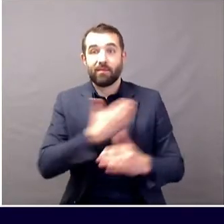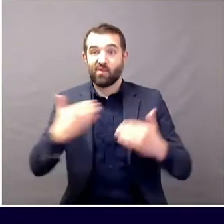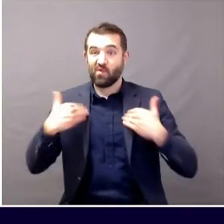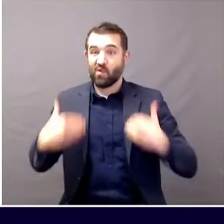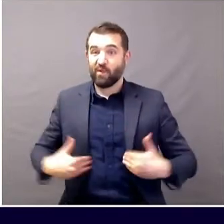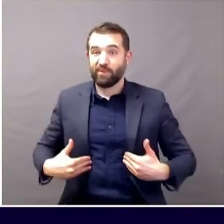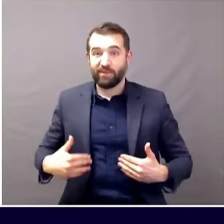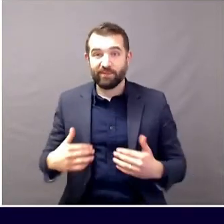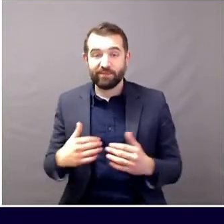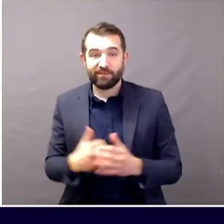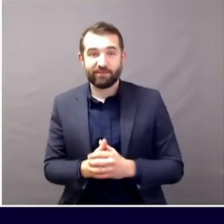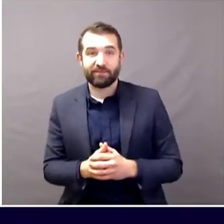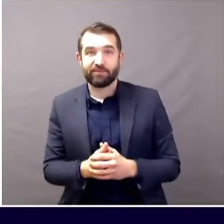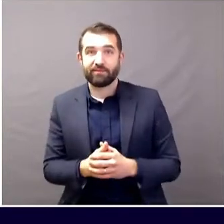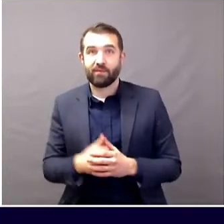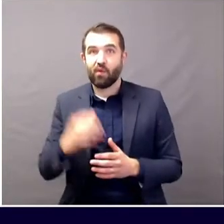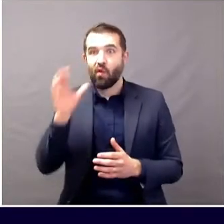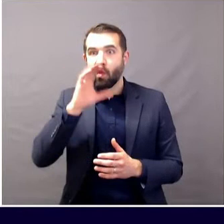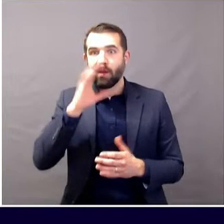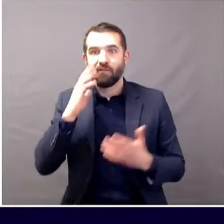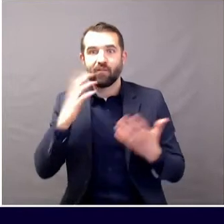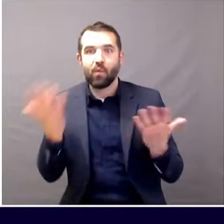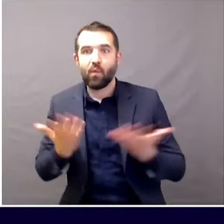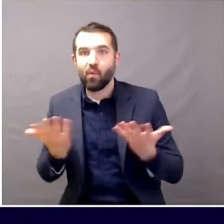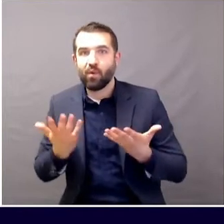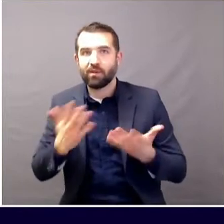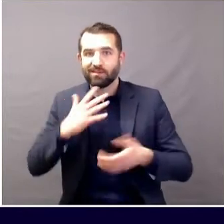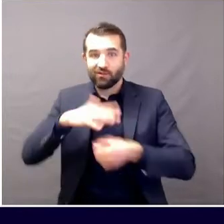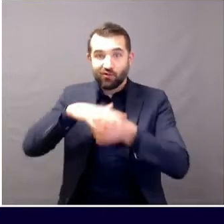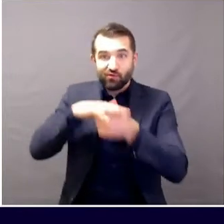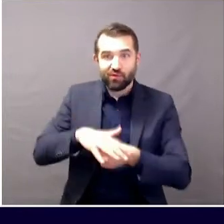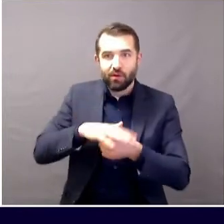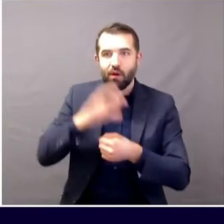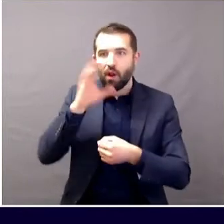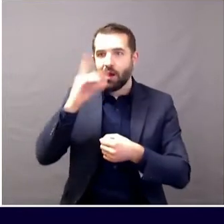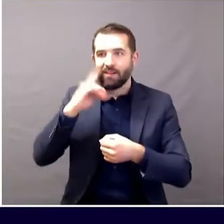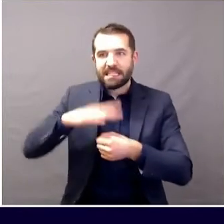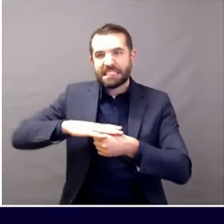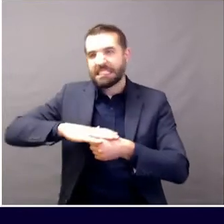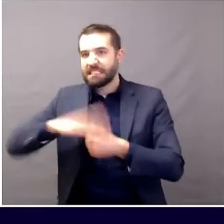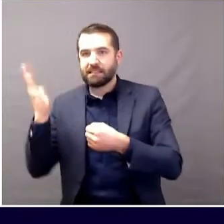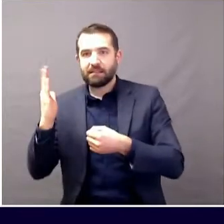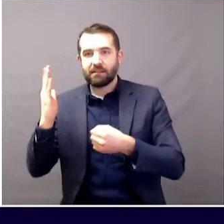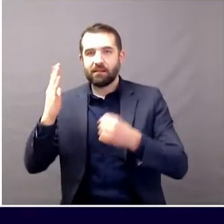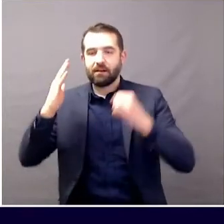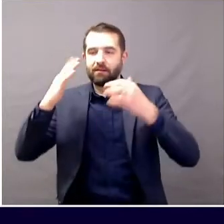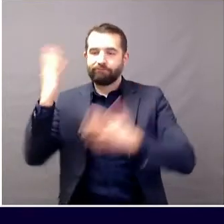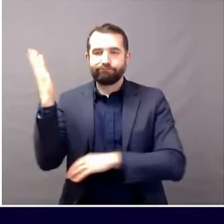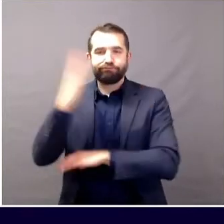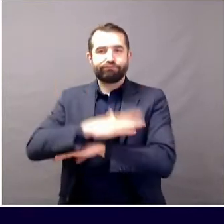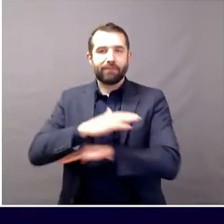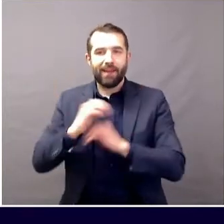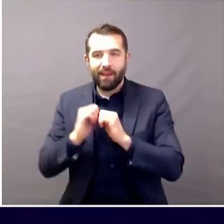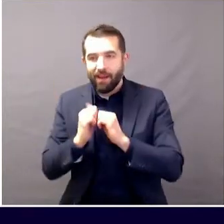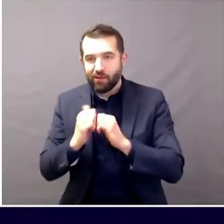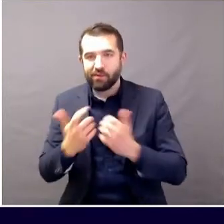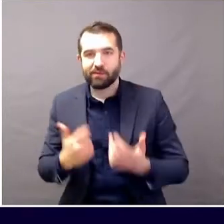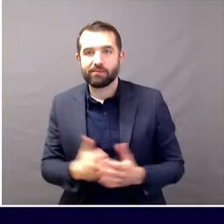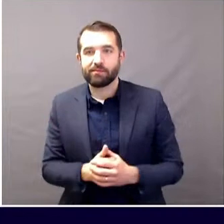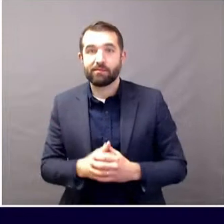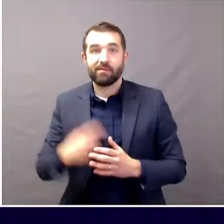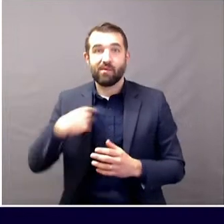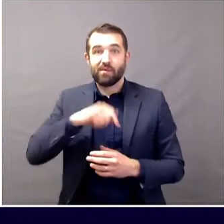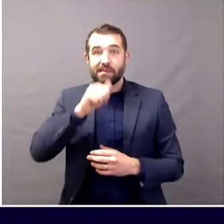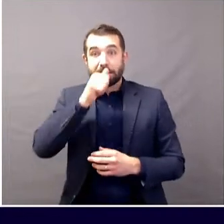immediate stressors. We get fired up or we freeze. And over time, if we don't take steps to actively